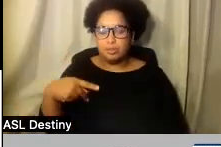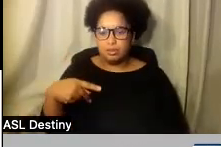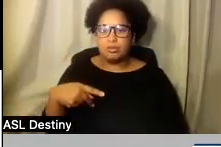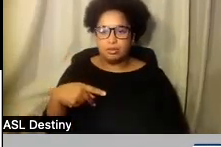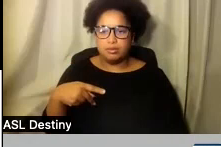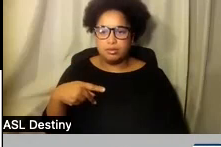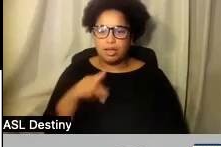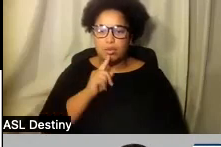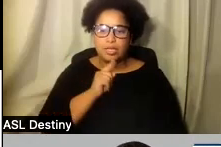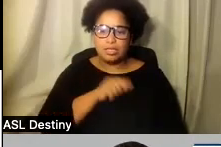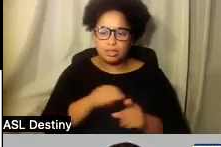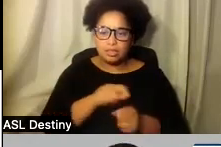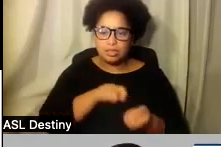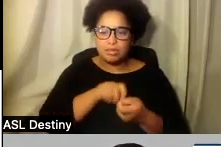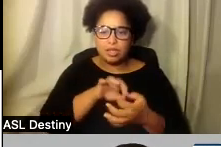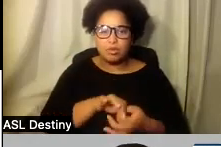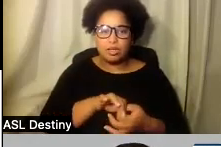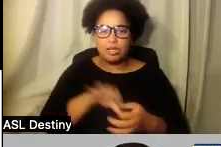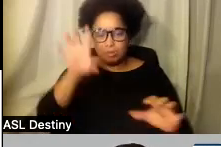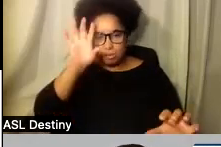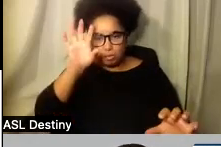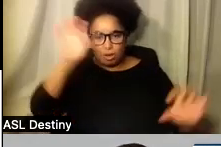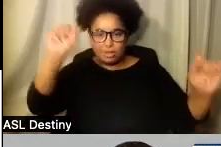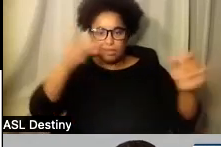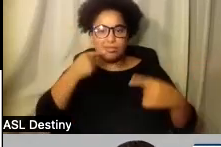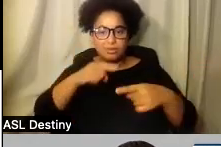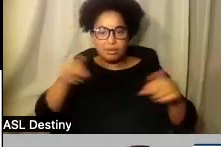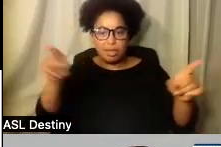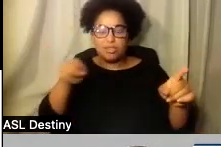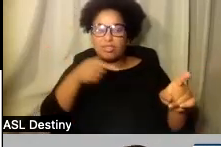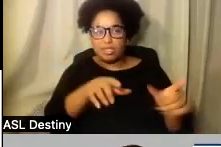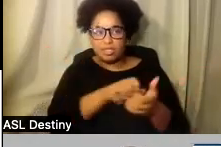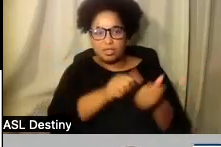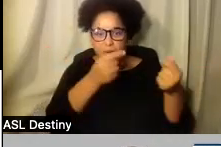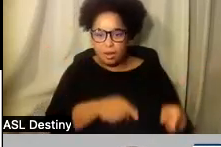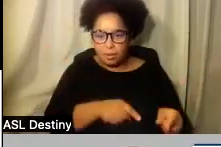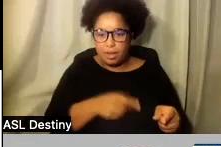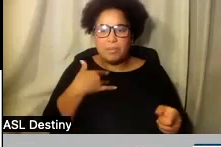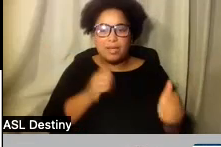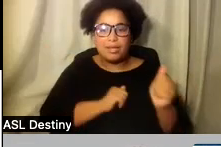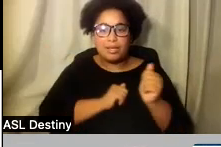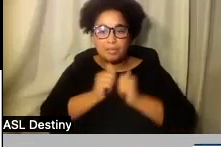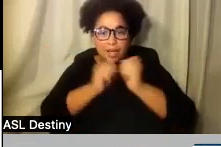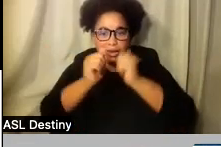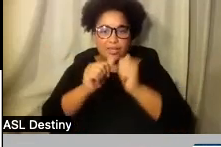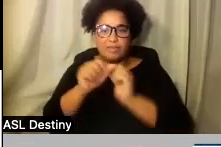to presidentially declared disasters, and those are typically competitive statewide.